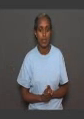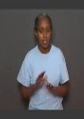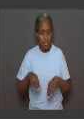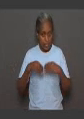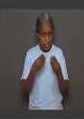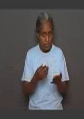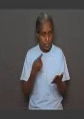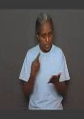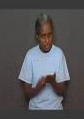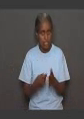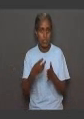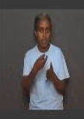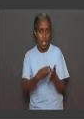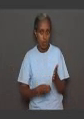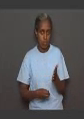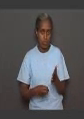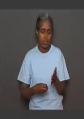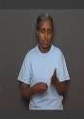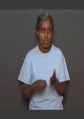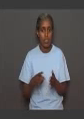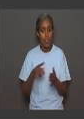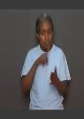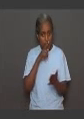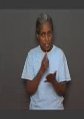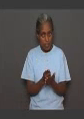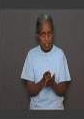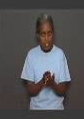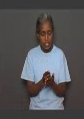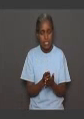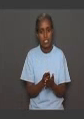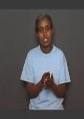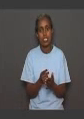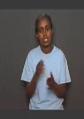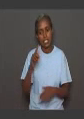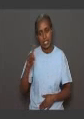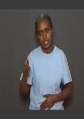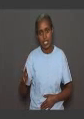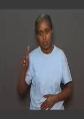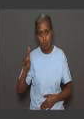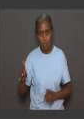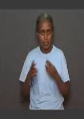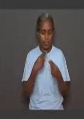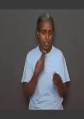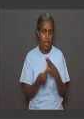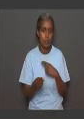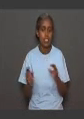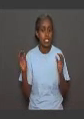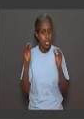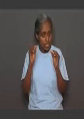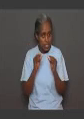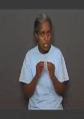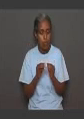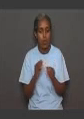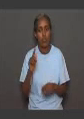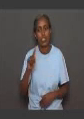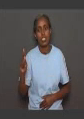Given these values, verify that Z1 times the sum